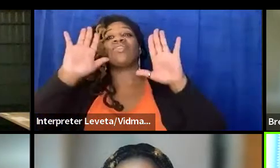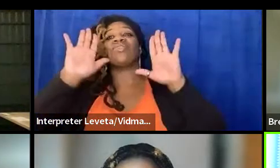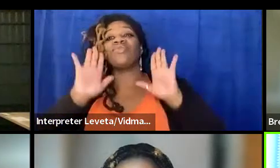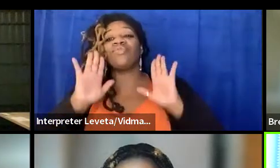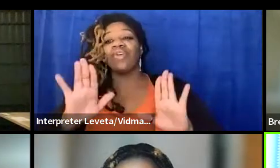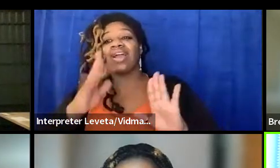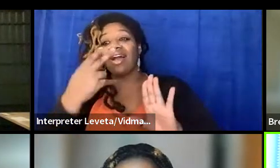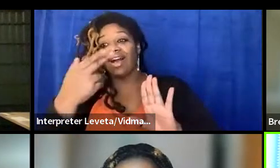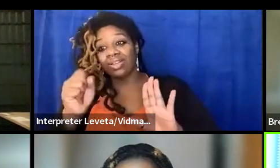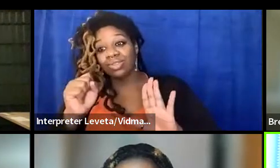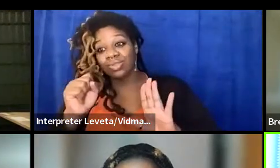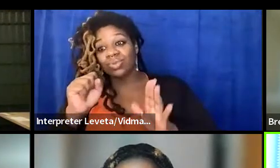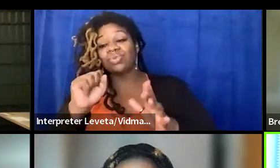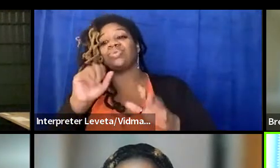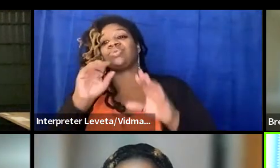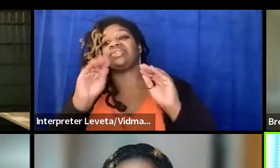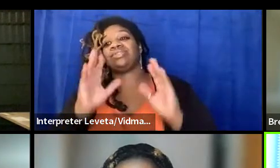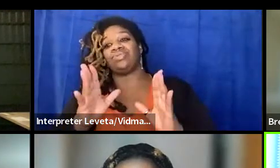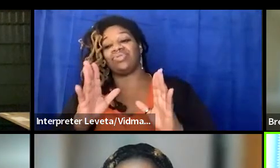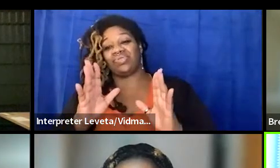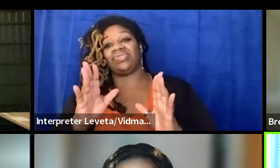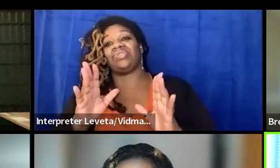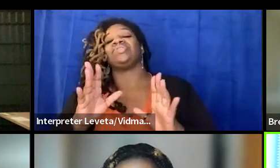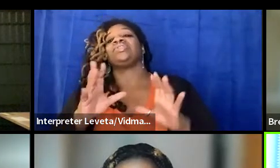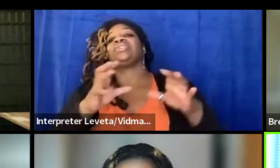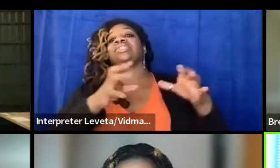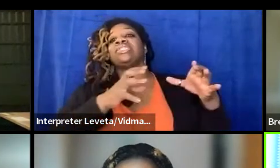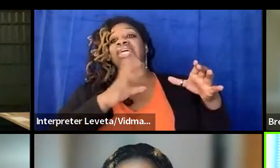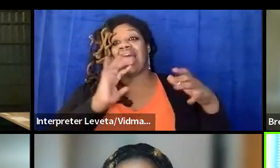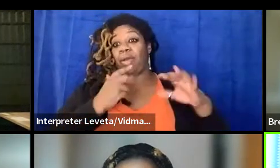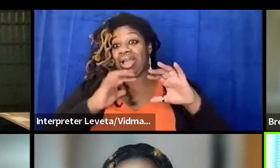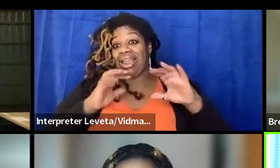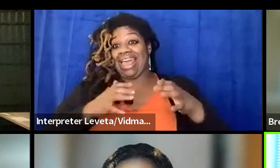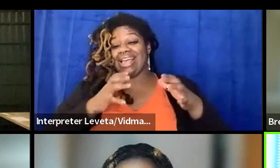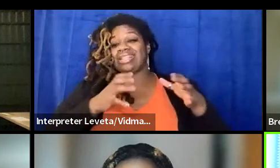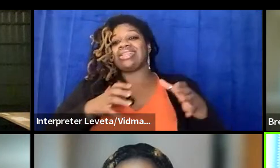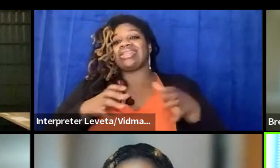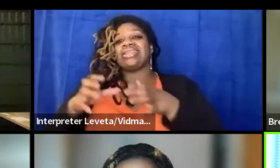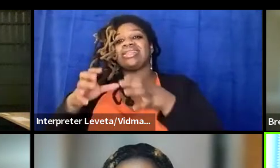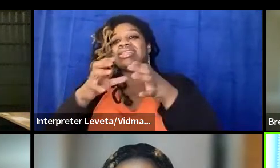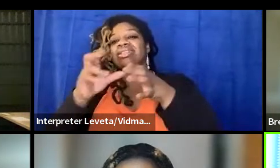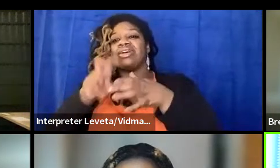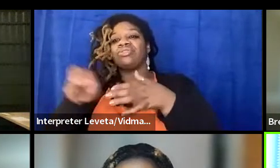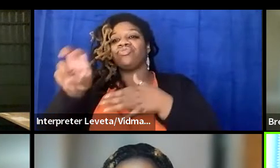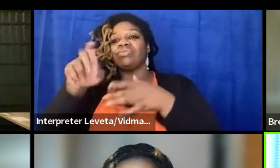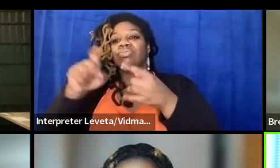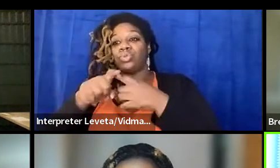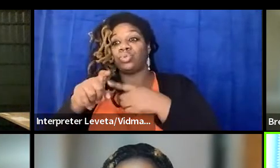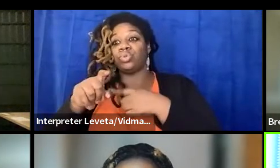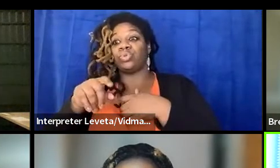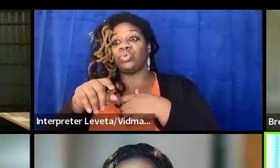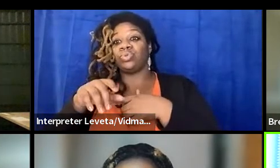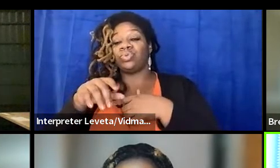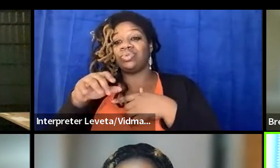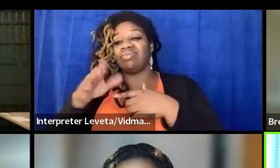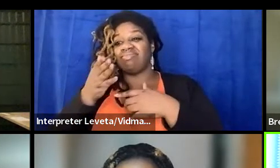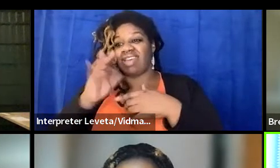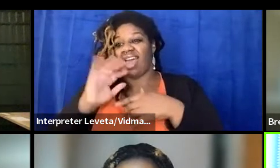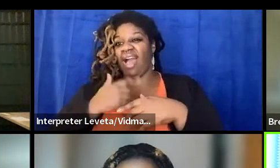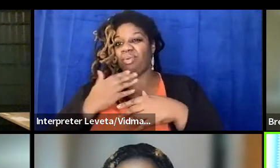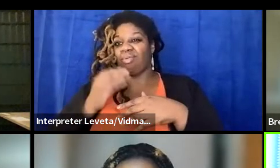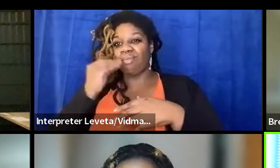took our class to the reefs in Trinidad. And I'd have to say the next thing